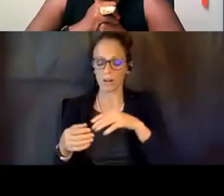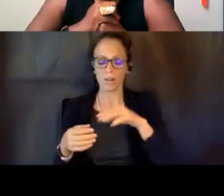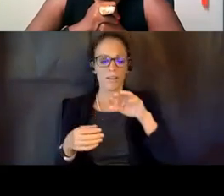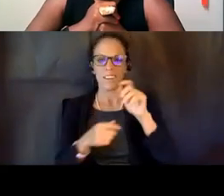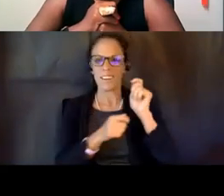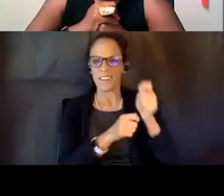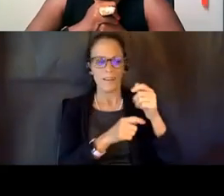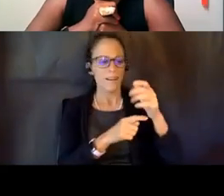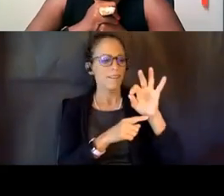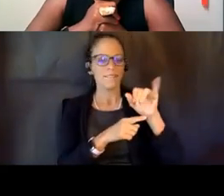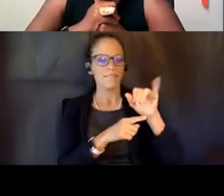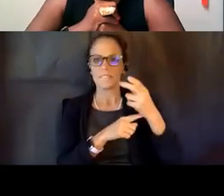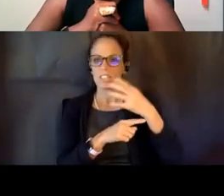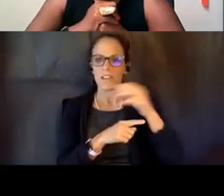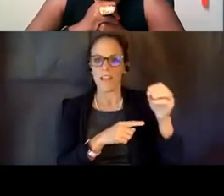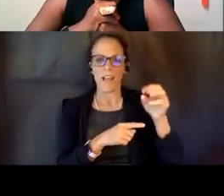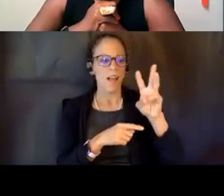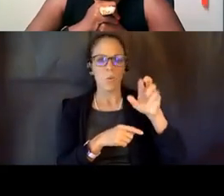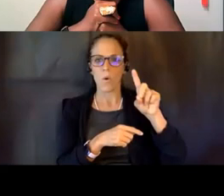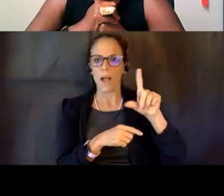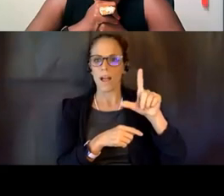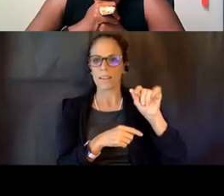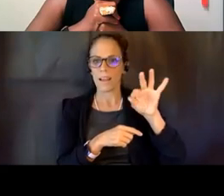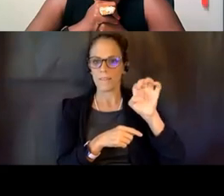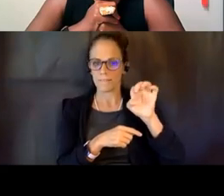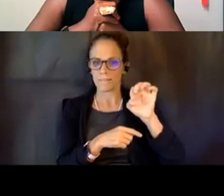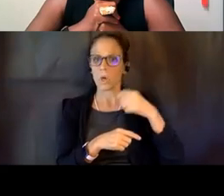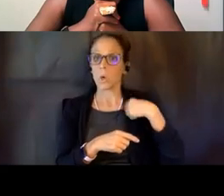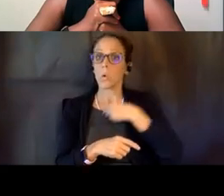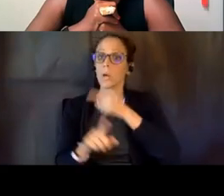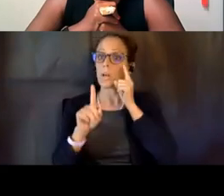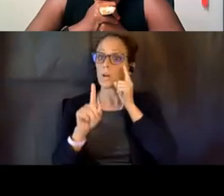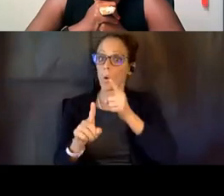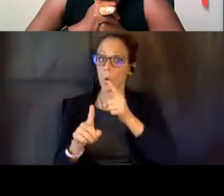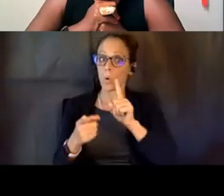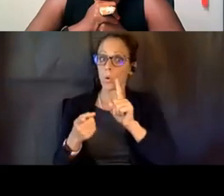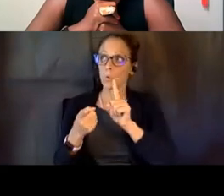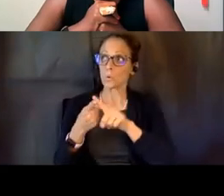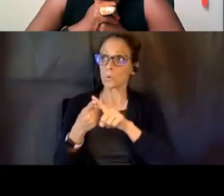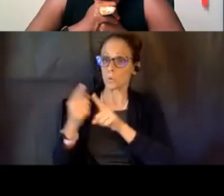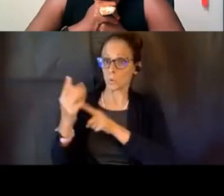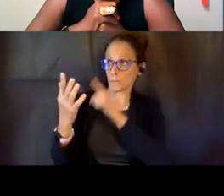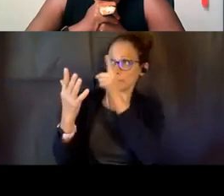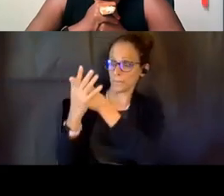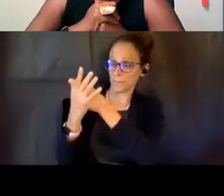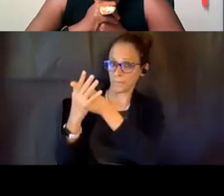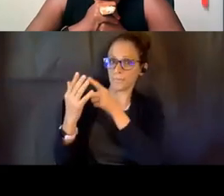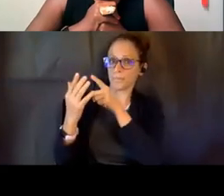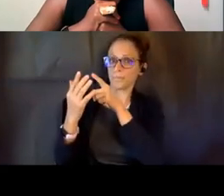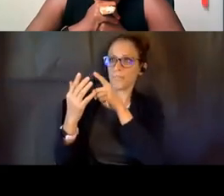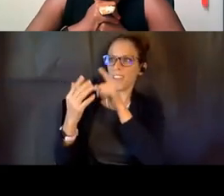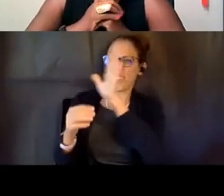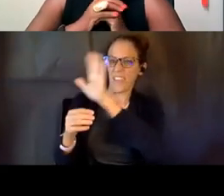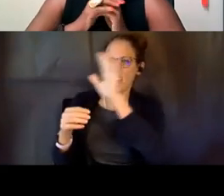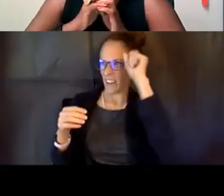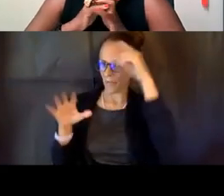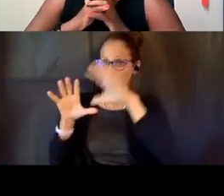think about and expand the narrative of the human presence, because often the job of that agency is to look at fish and wildlife, you know, mainly.